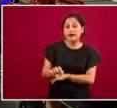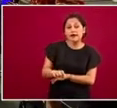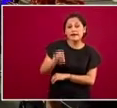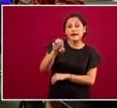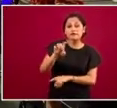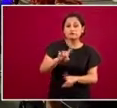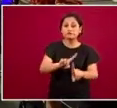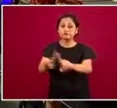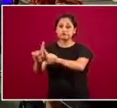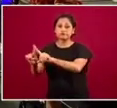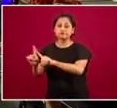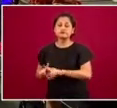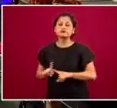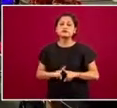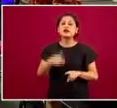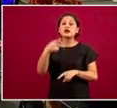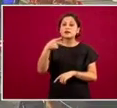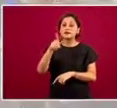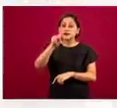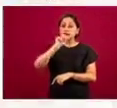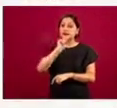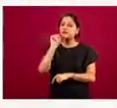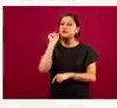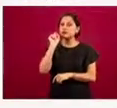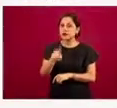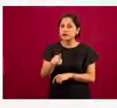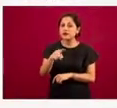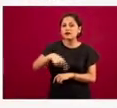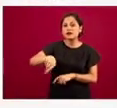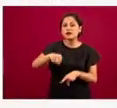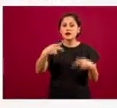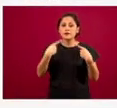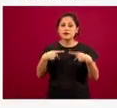This is the age group distribution